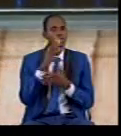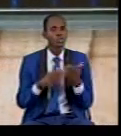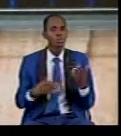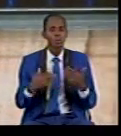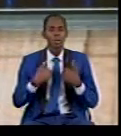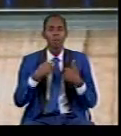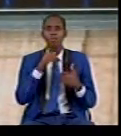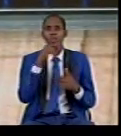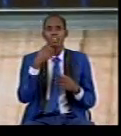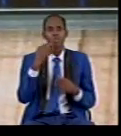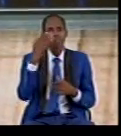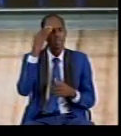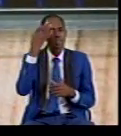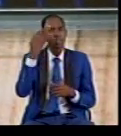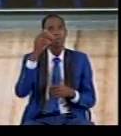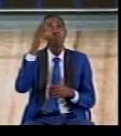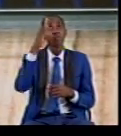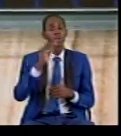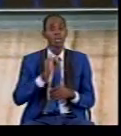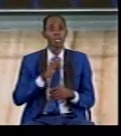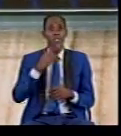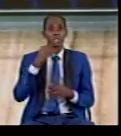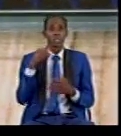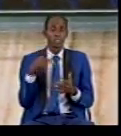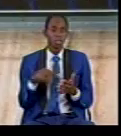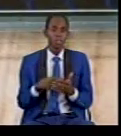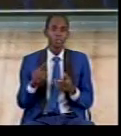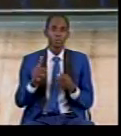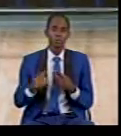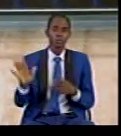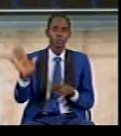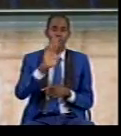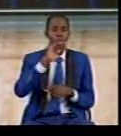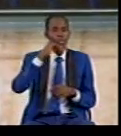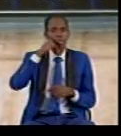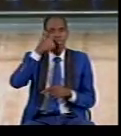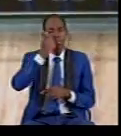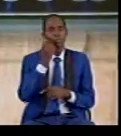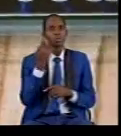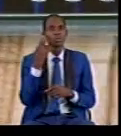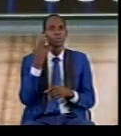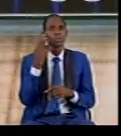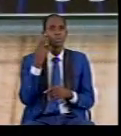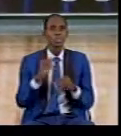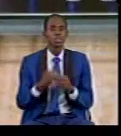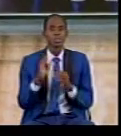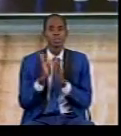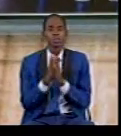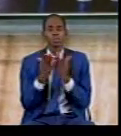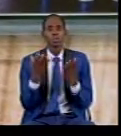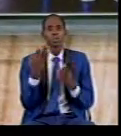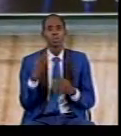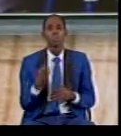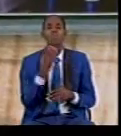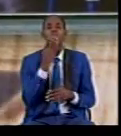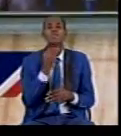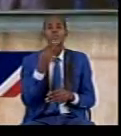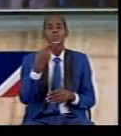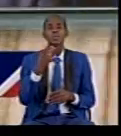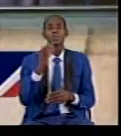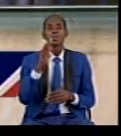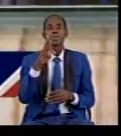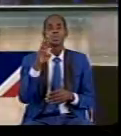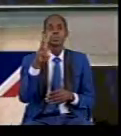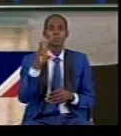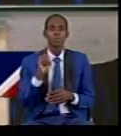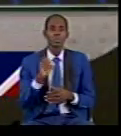God. I speak this to your shame. We're looking at Hebrews chapter 13, verse 8.